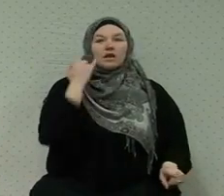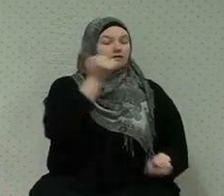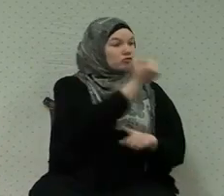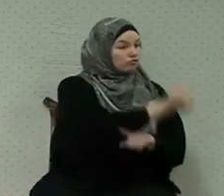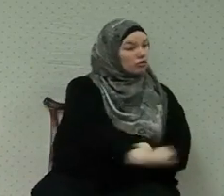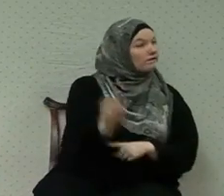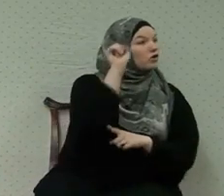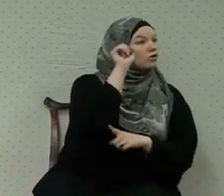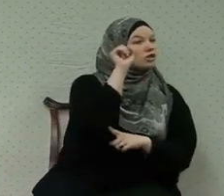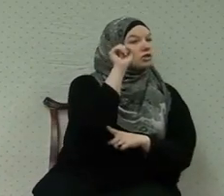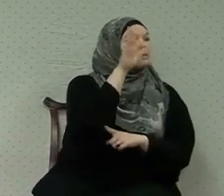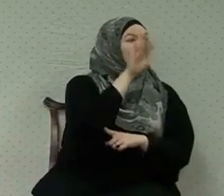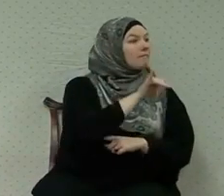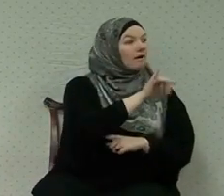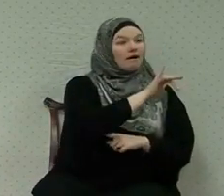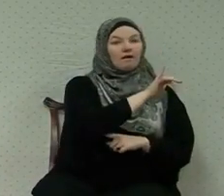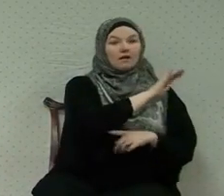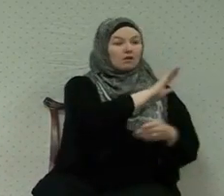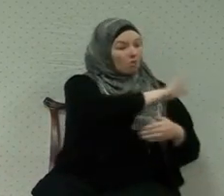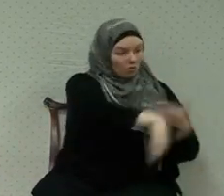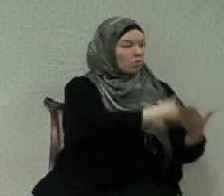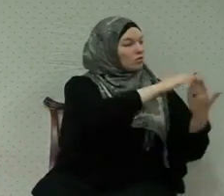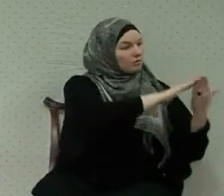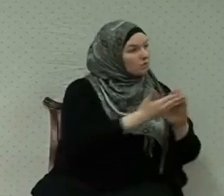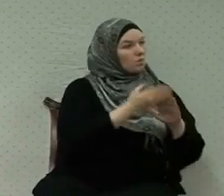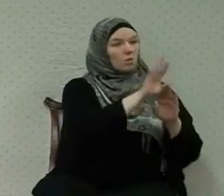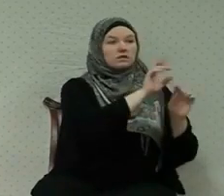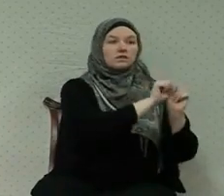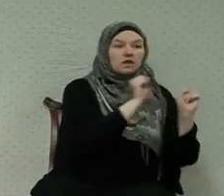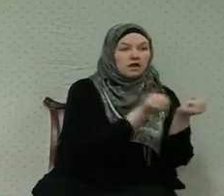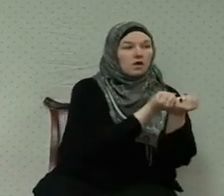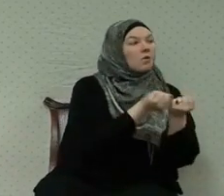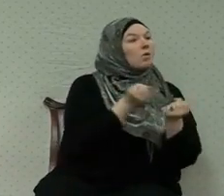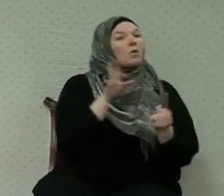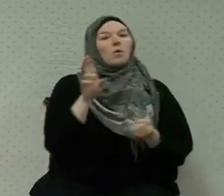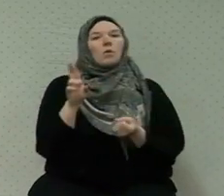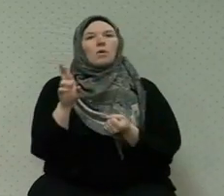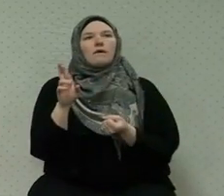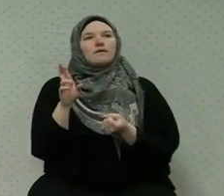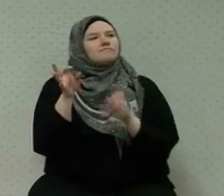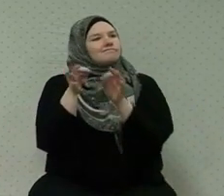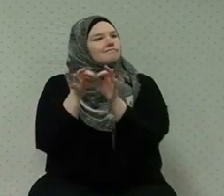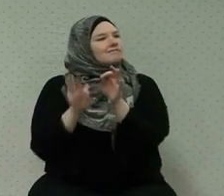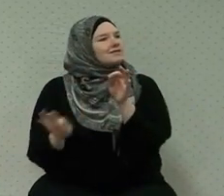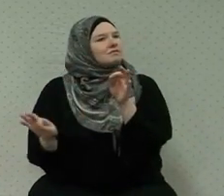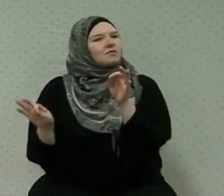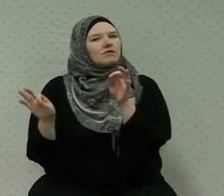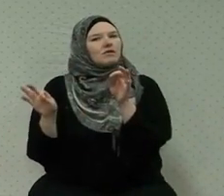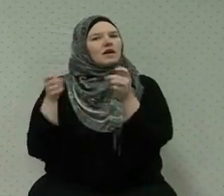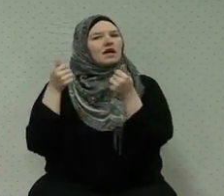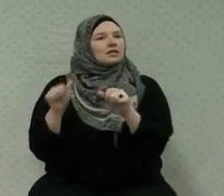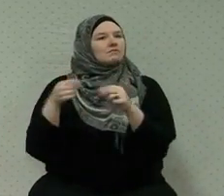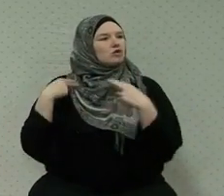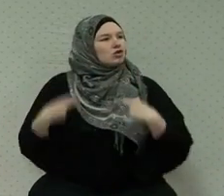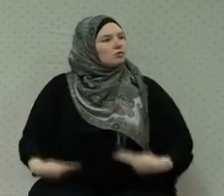revolution pushed by entire community or society, or it is a simple attempt by a human